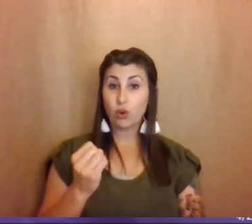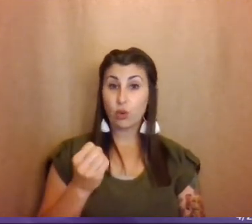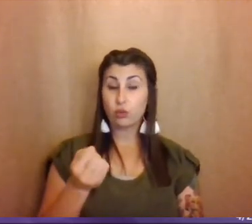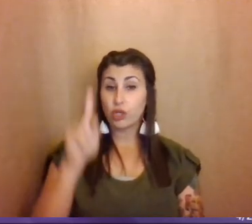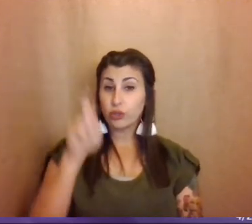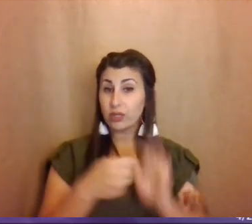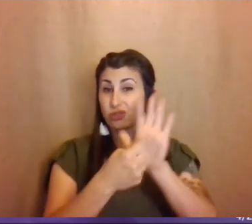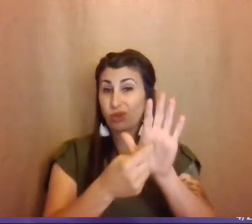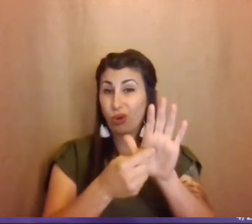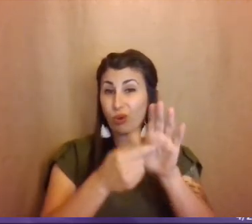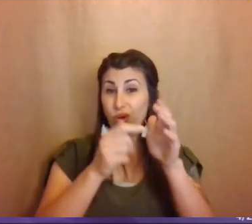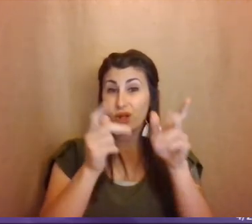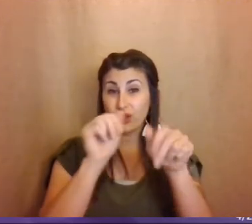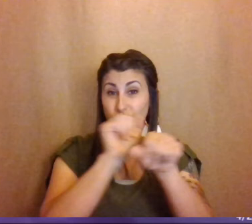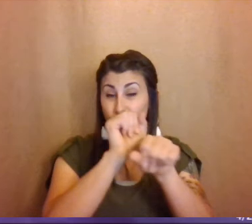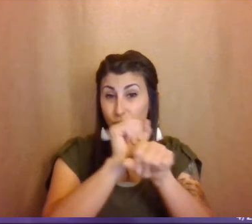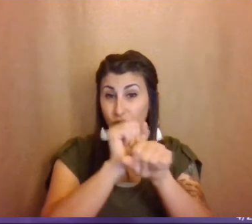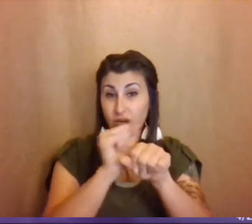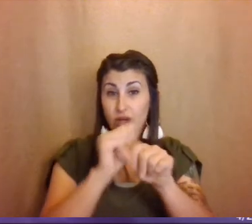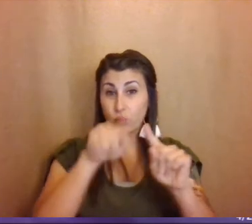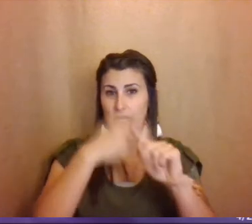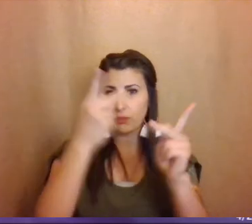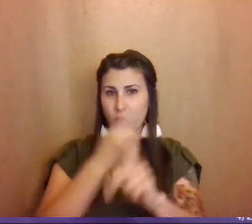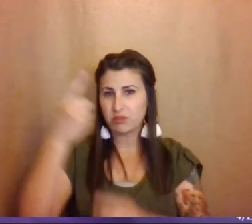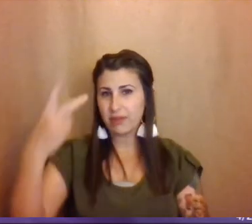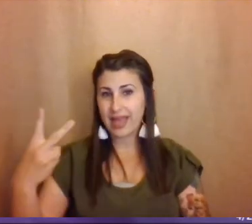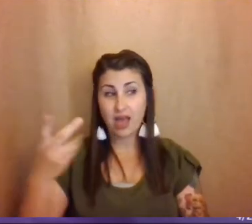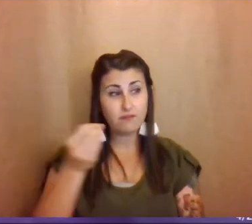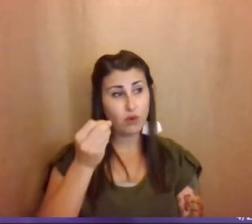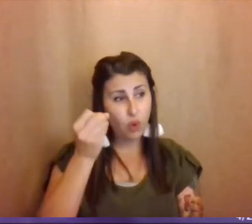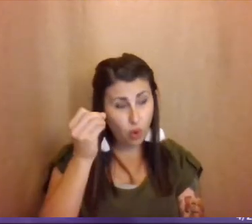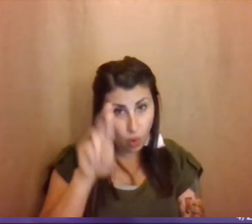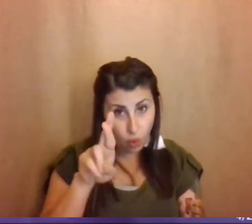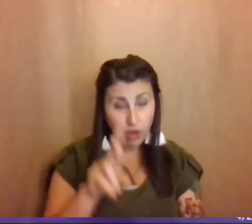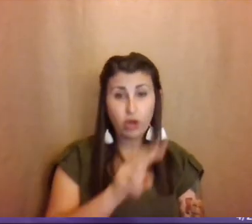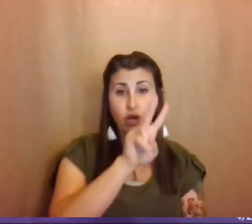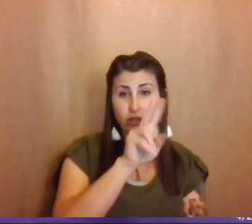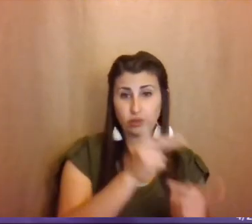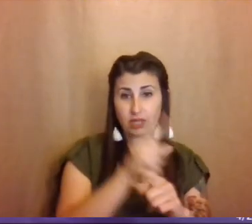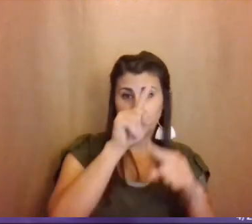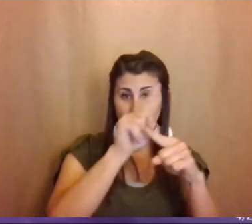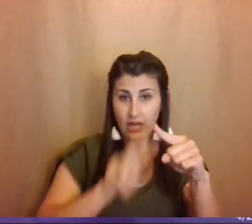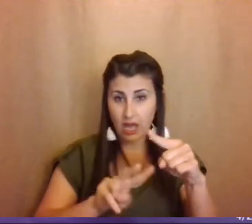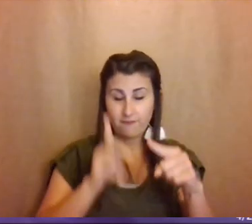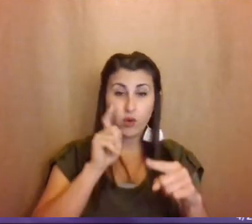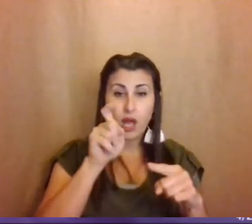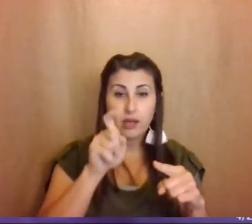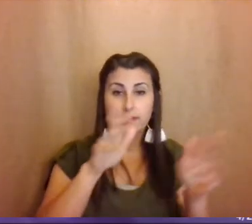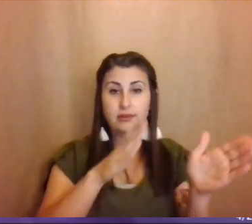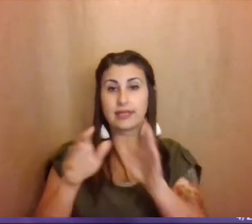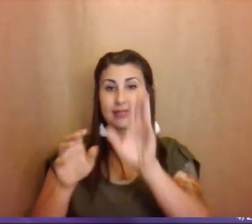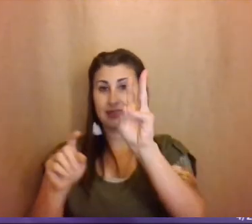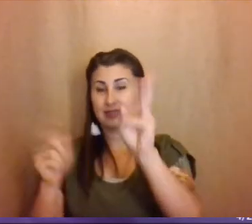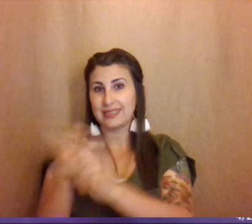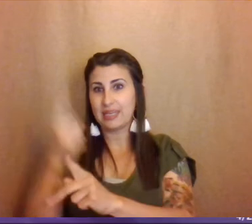So you can show your work by multiplying by 1/2 like this, or like this. 2 times 1/2 for the x